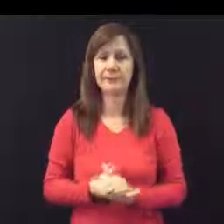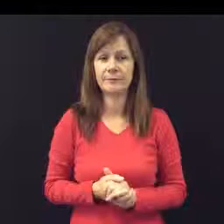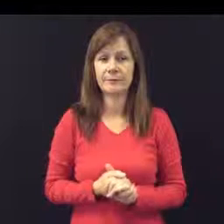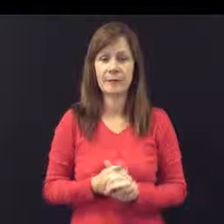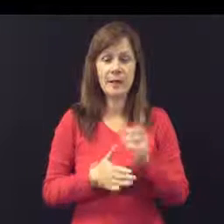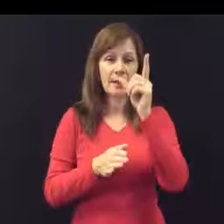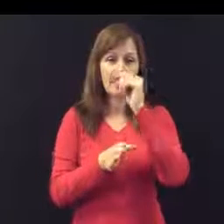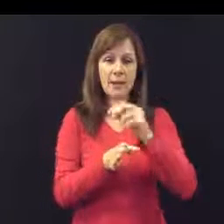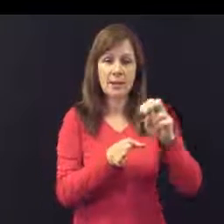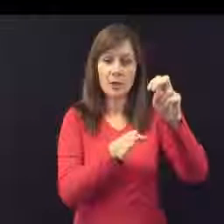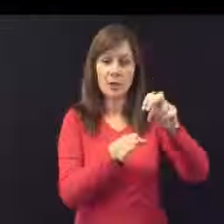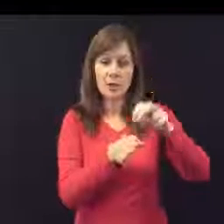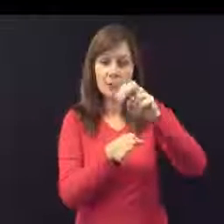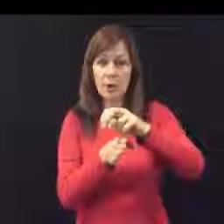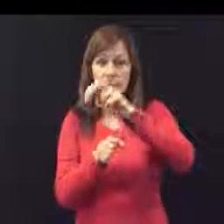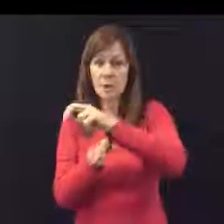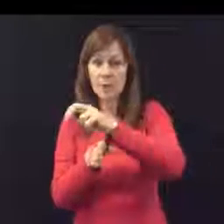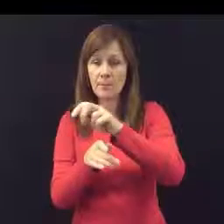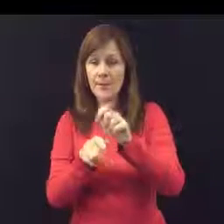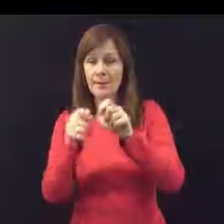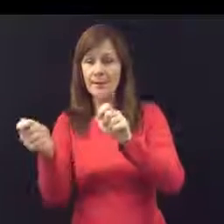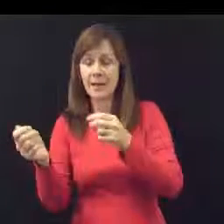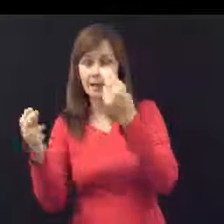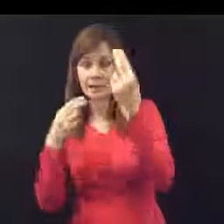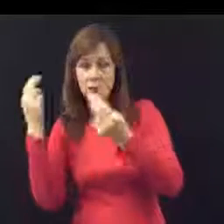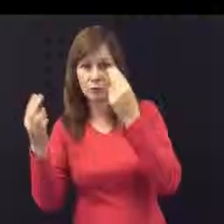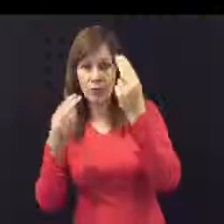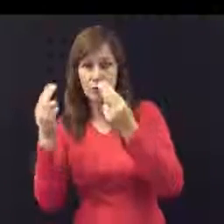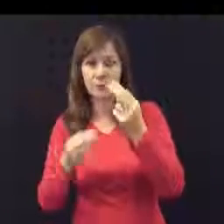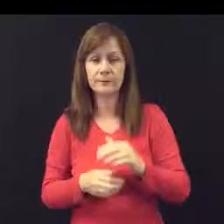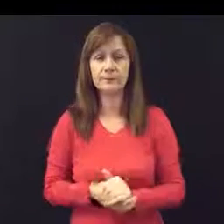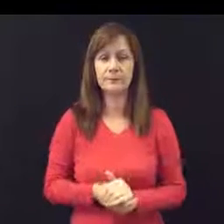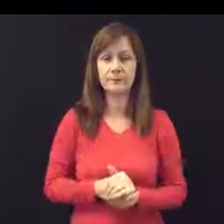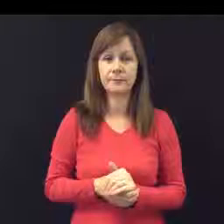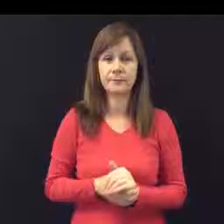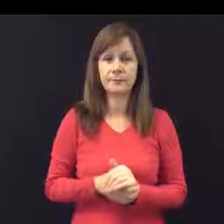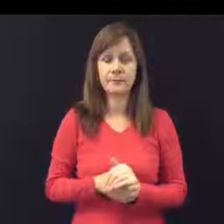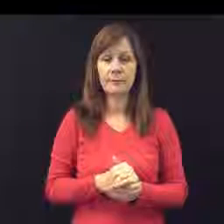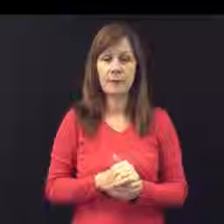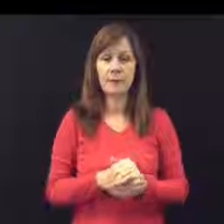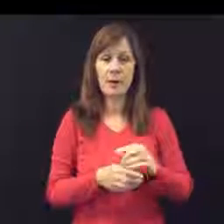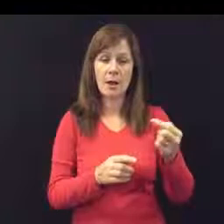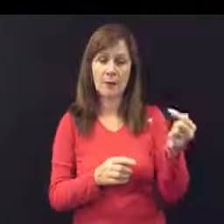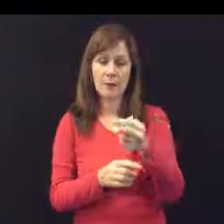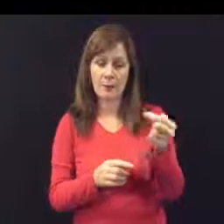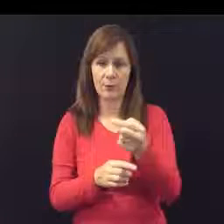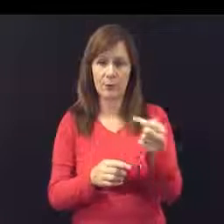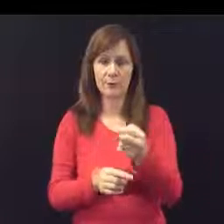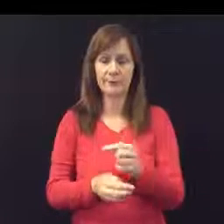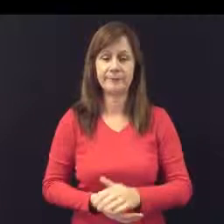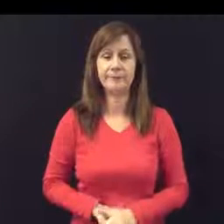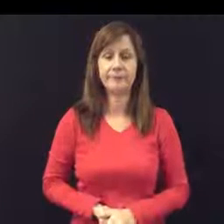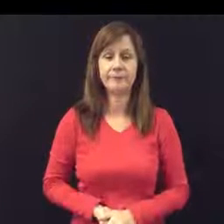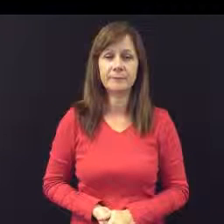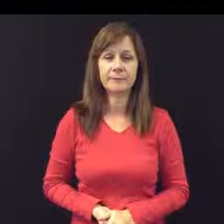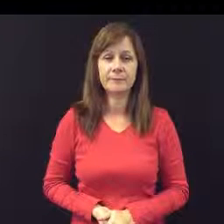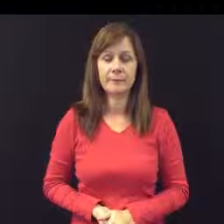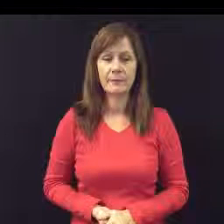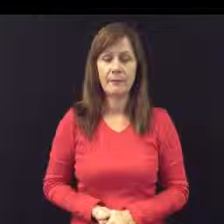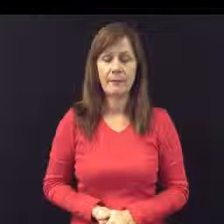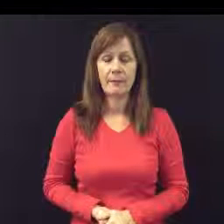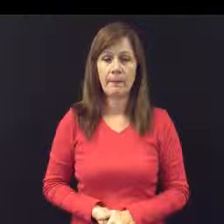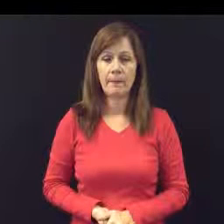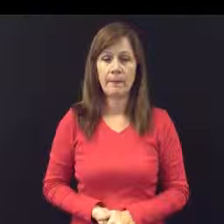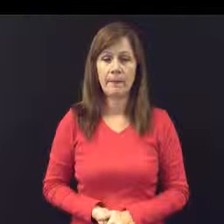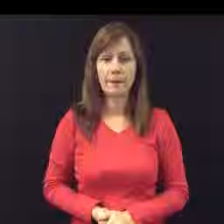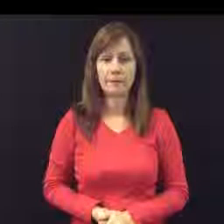on the Pause button in the top left. Start playing it again by pressing the Play button. You can skip to the previous or next song listed